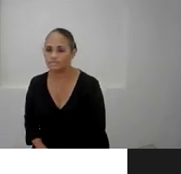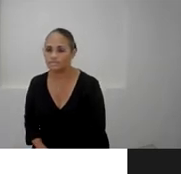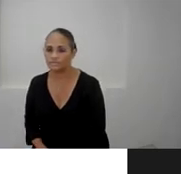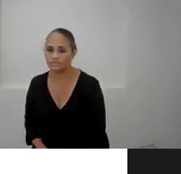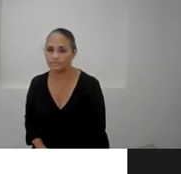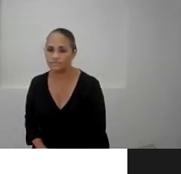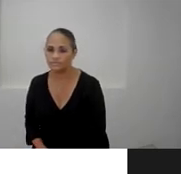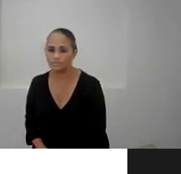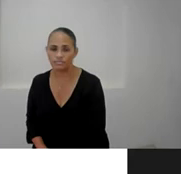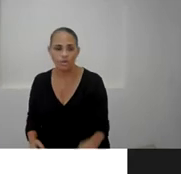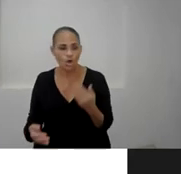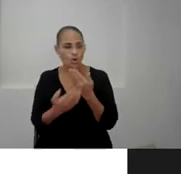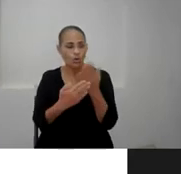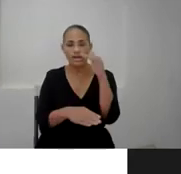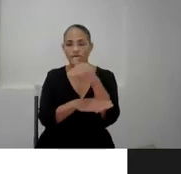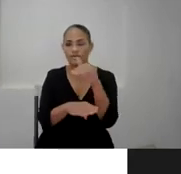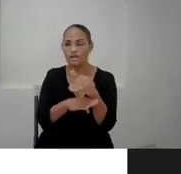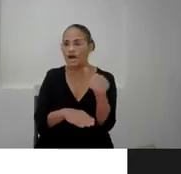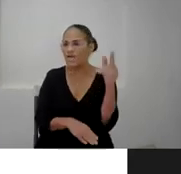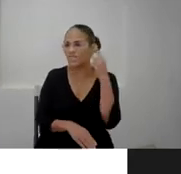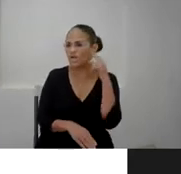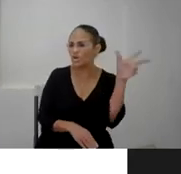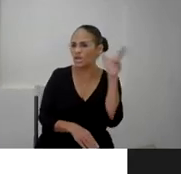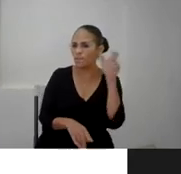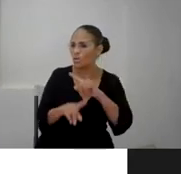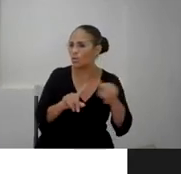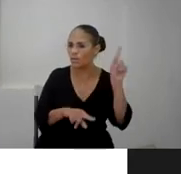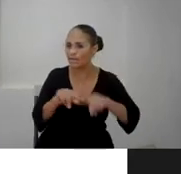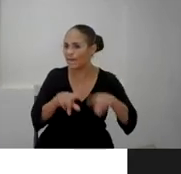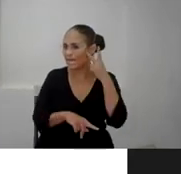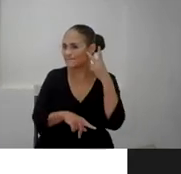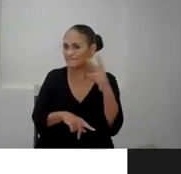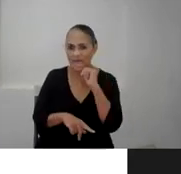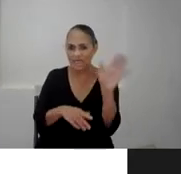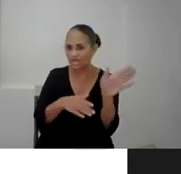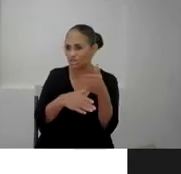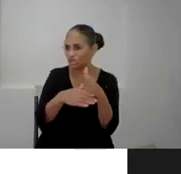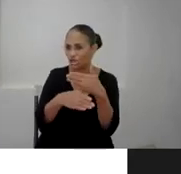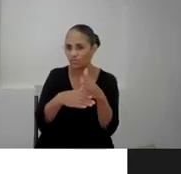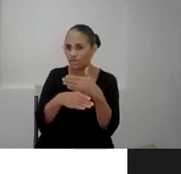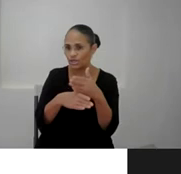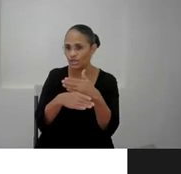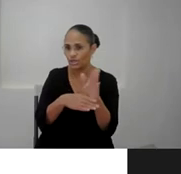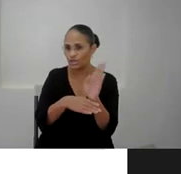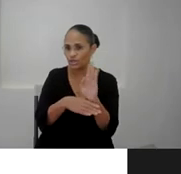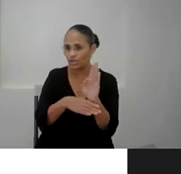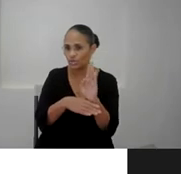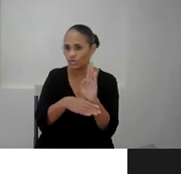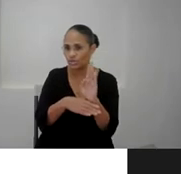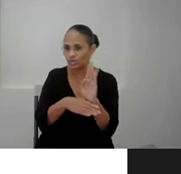Good afternoon, Alick. I don't know if you can hear me, but we can't see your video. I think you may not be sharing your screen.